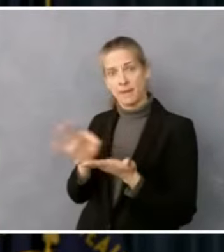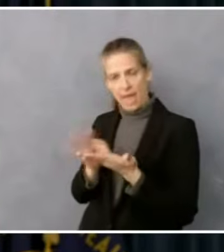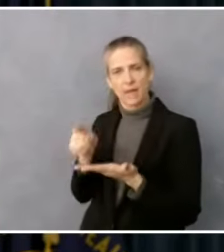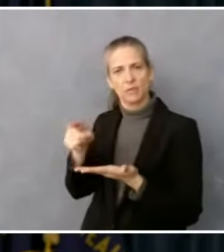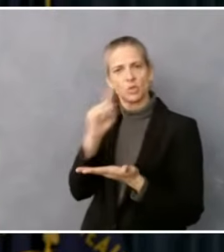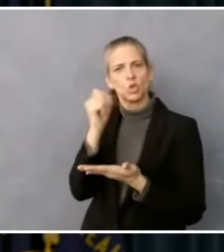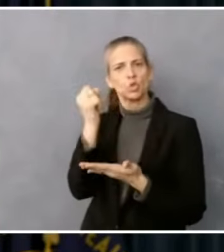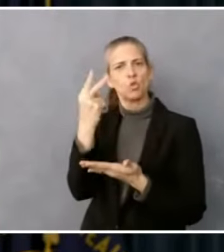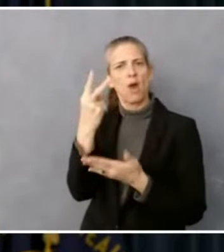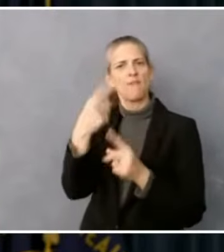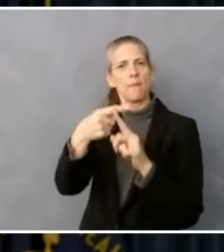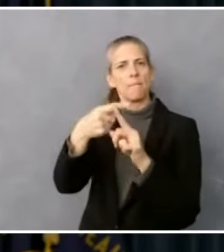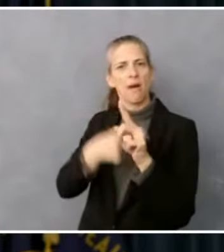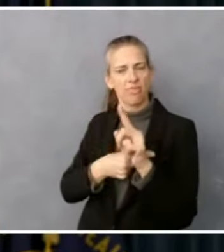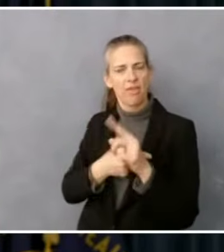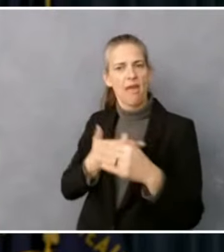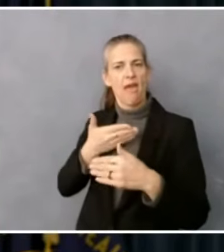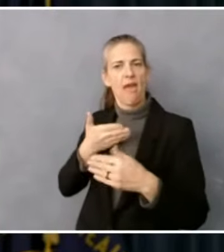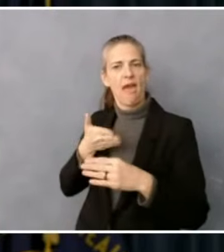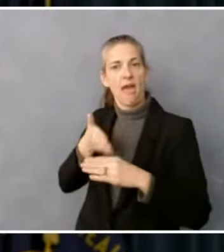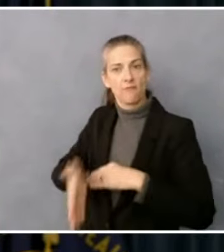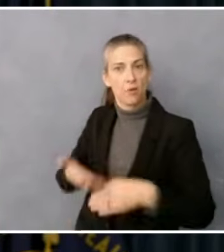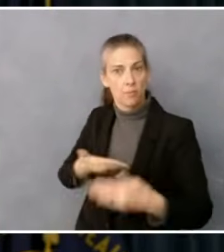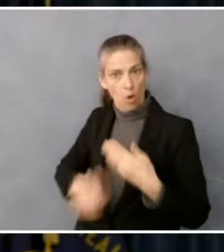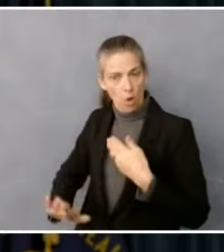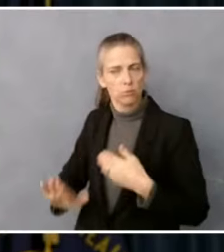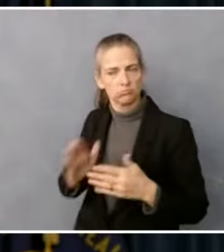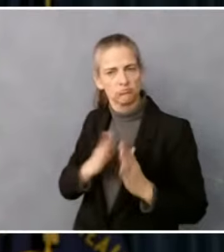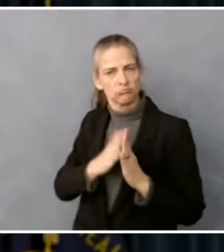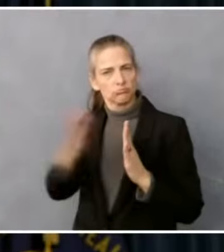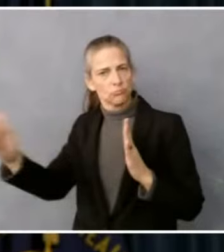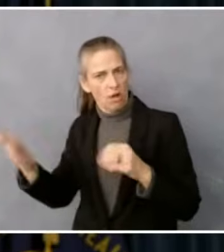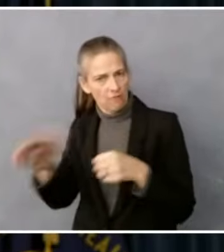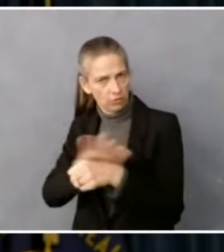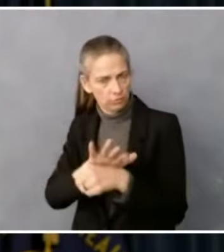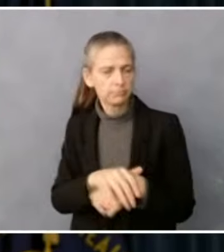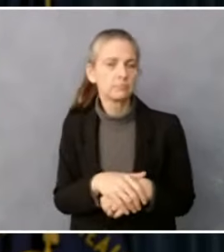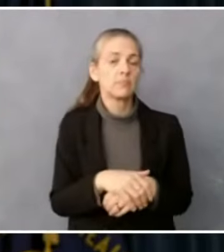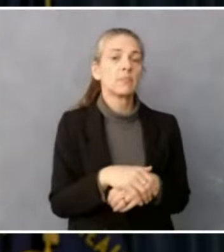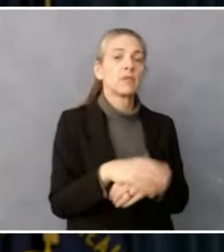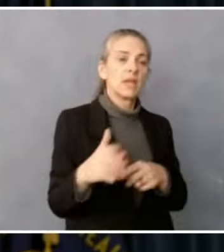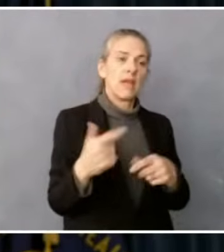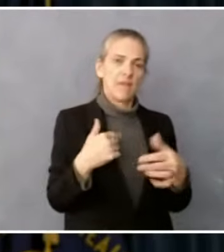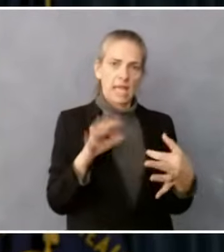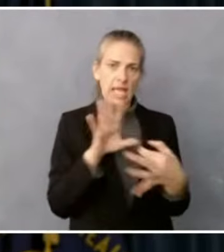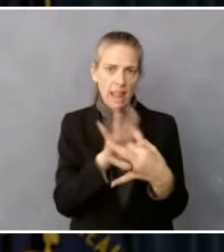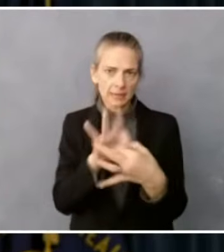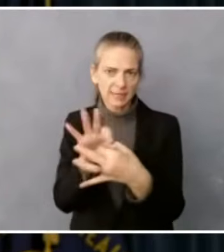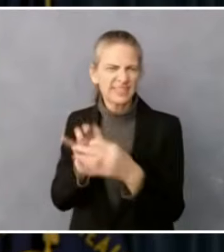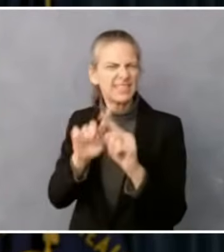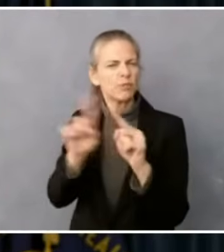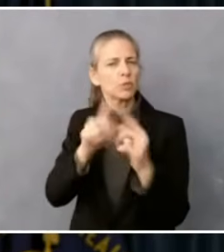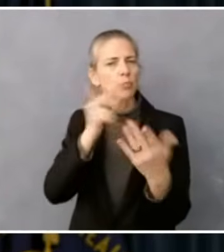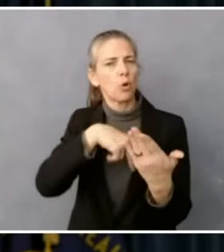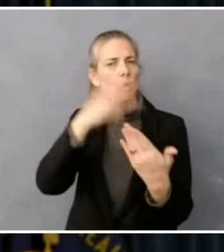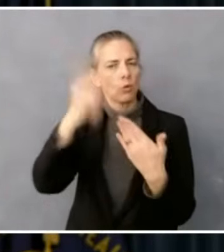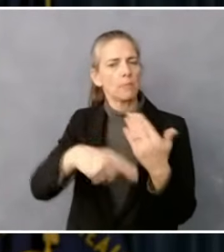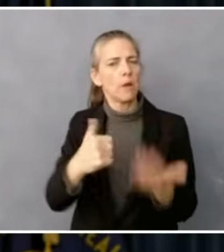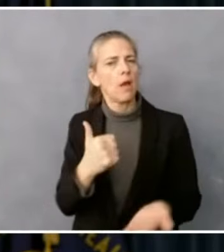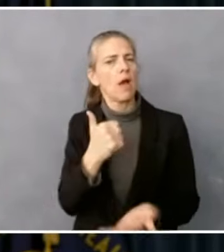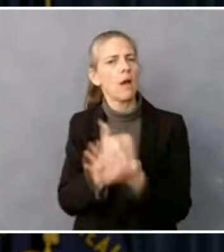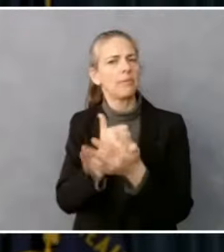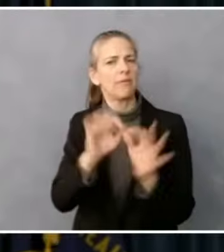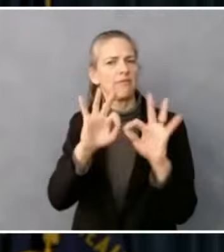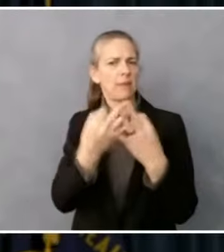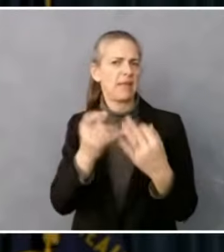postpartum period. We relaunched Connect, which offers health coverage options and includes other programs that can help our families in need,